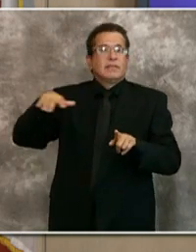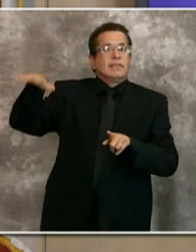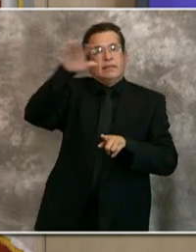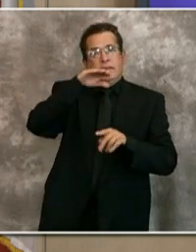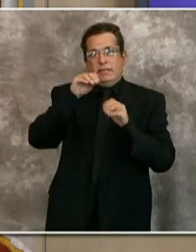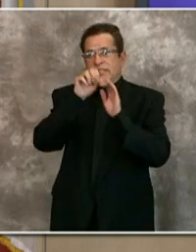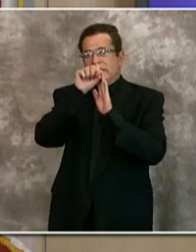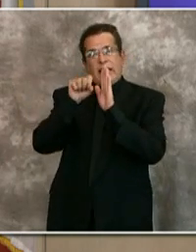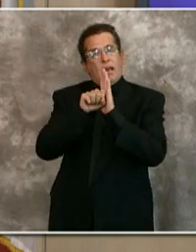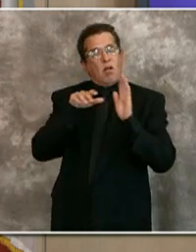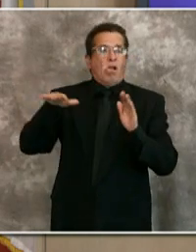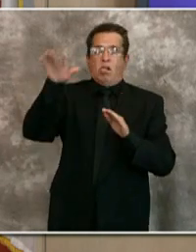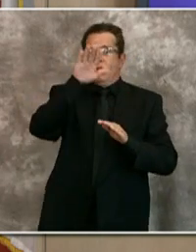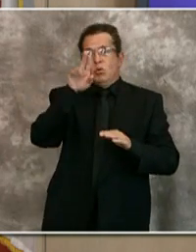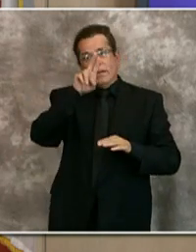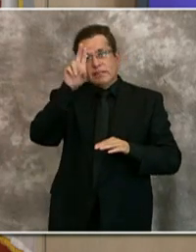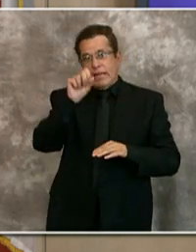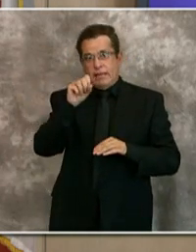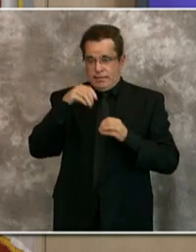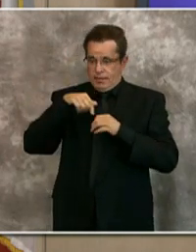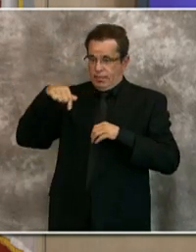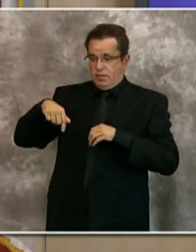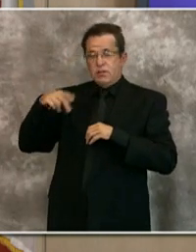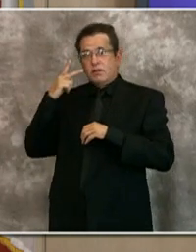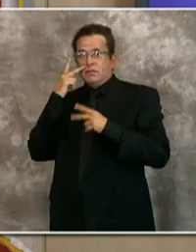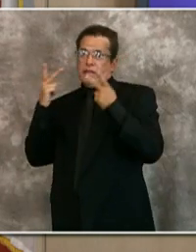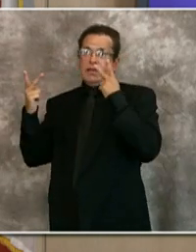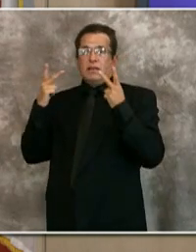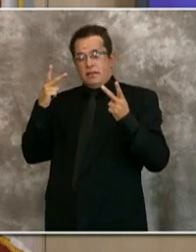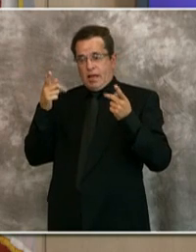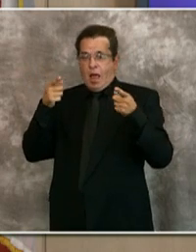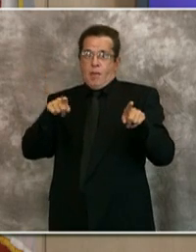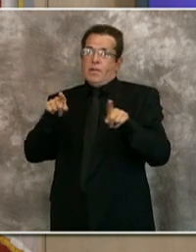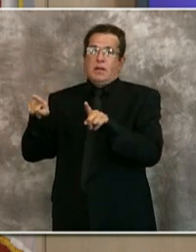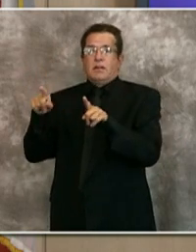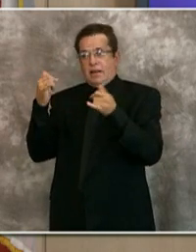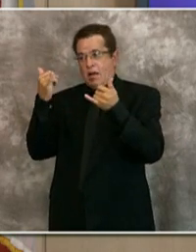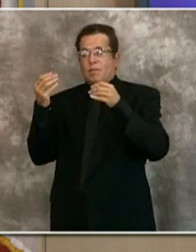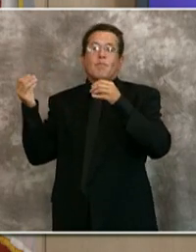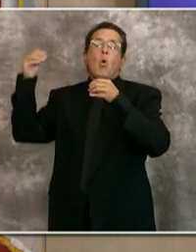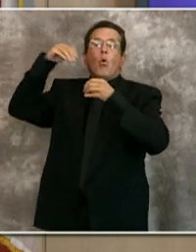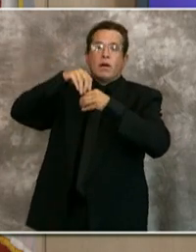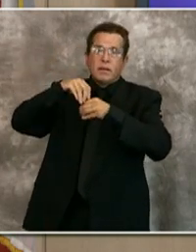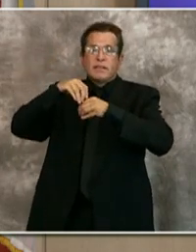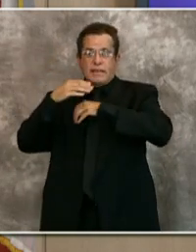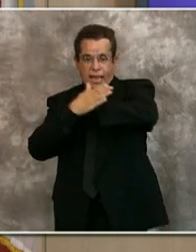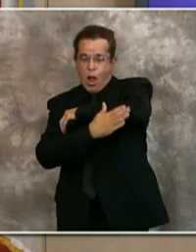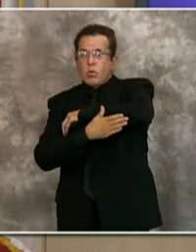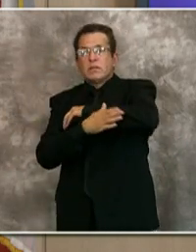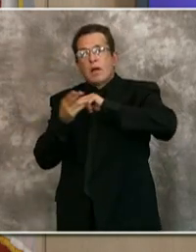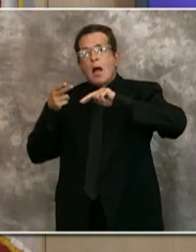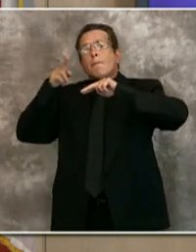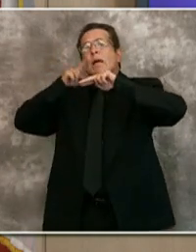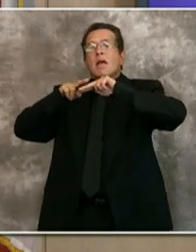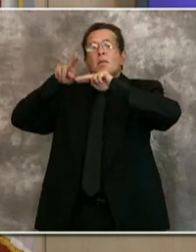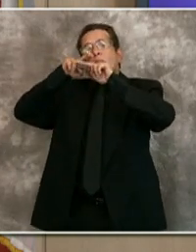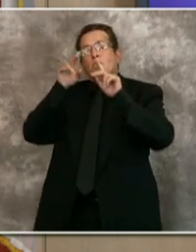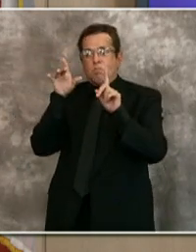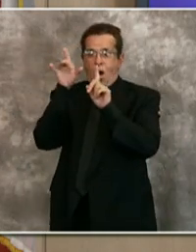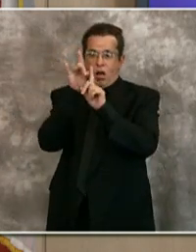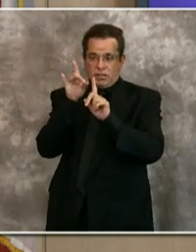states all over the country and in other counties. And while we are clearly seeing an uptick, both in cases and percentage of positive and